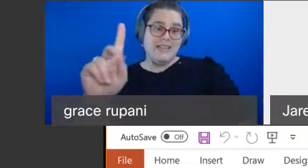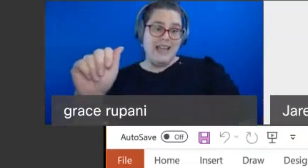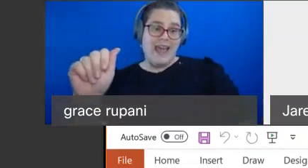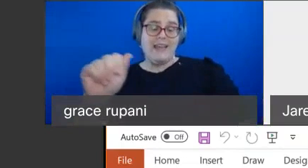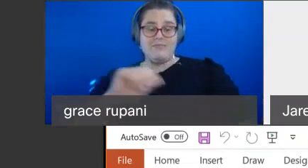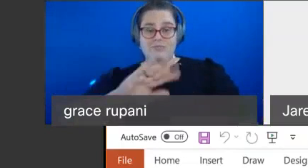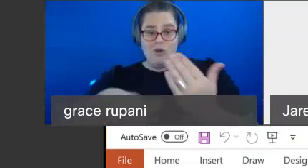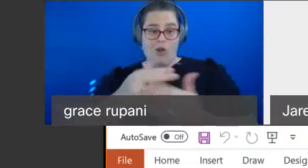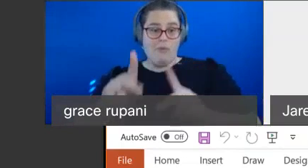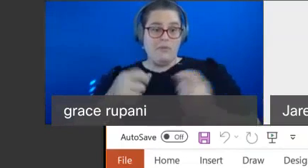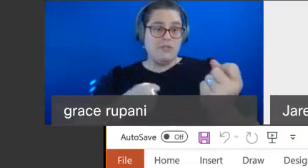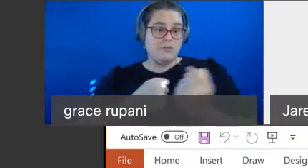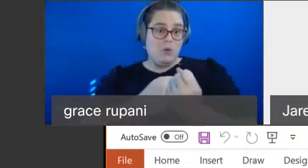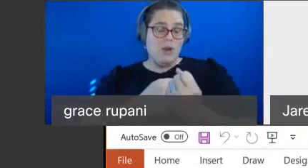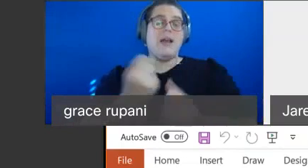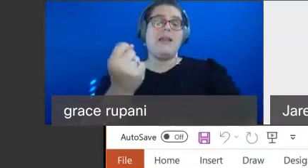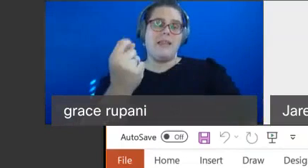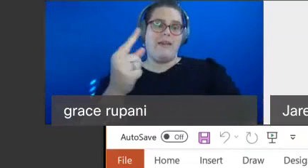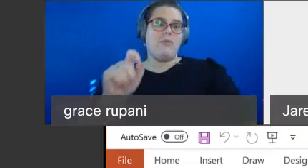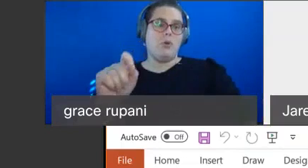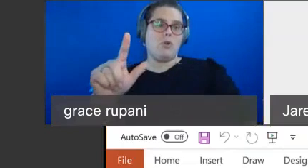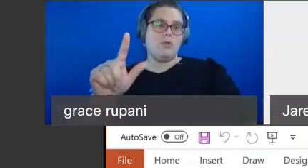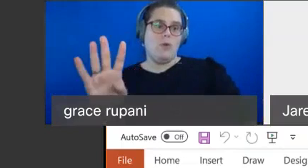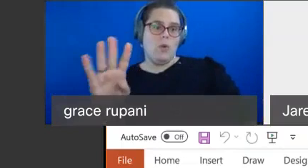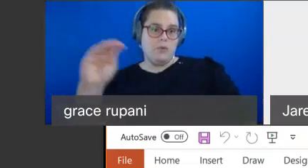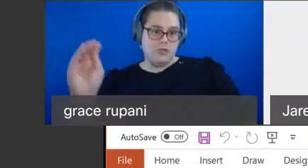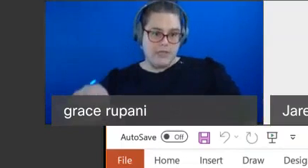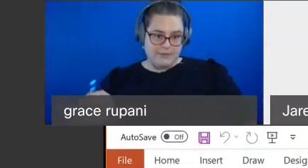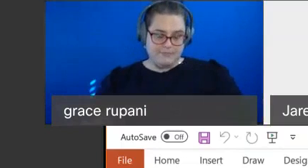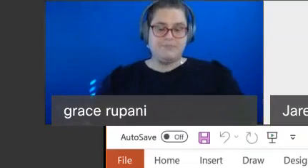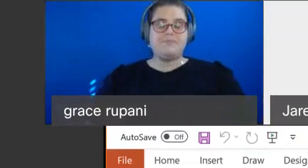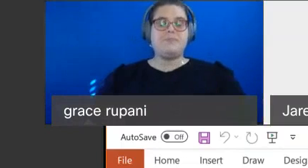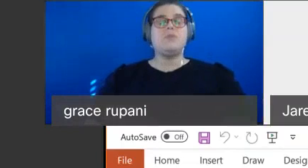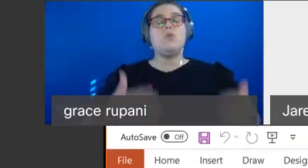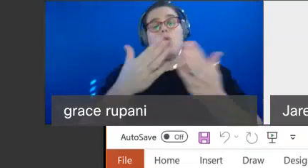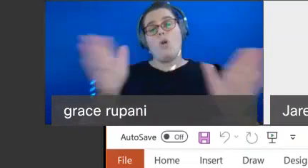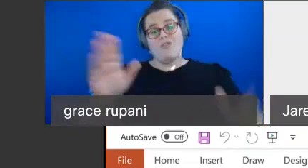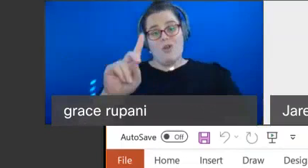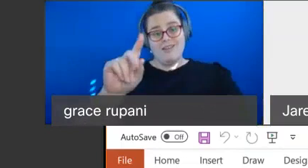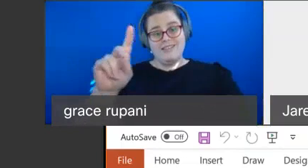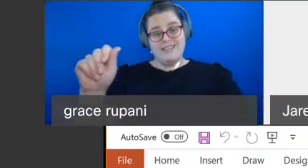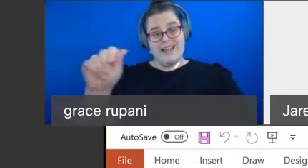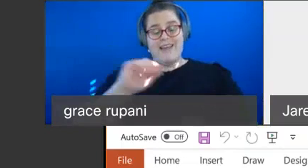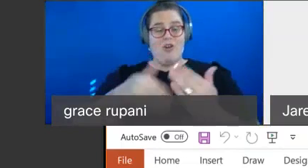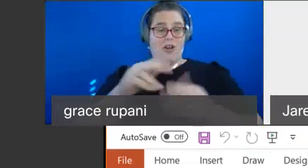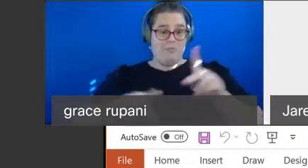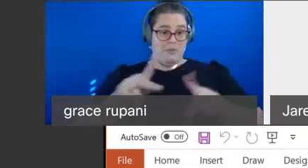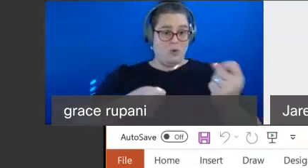11.24%. And so overall, of people supported by DDA, we've seen there's a